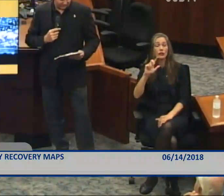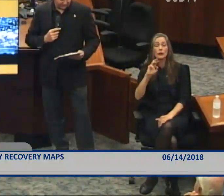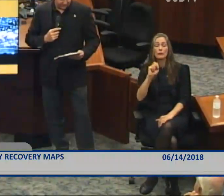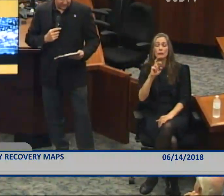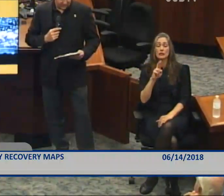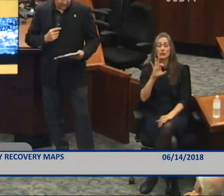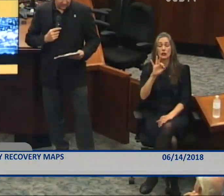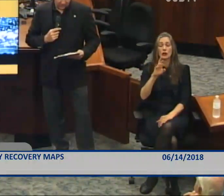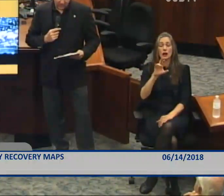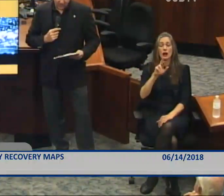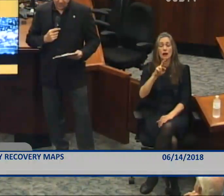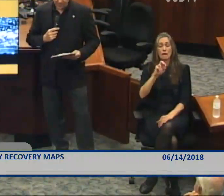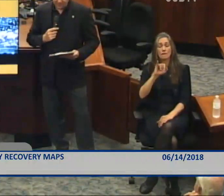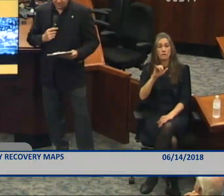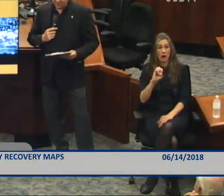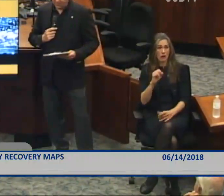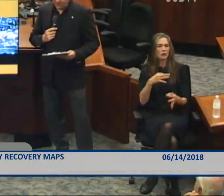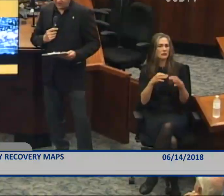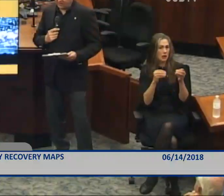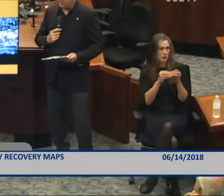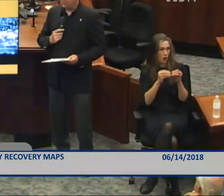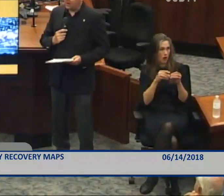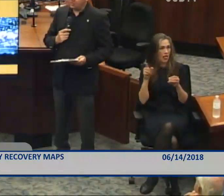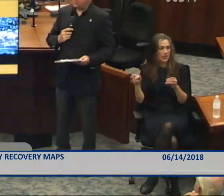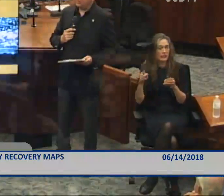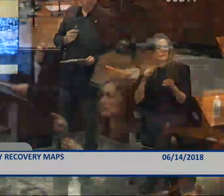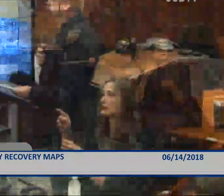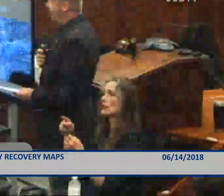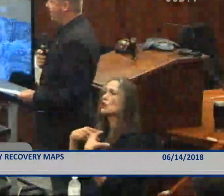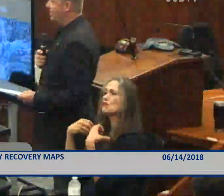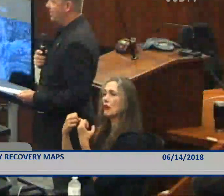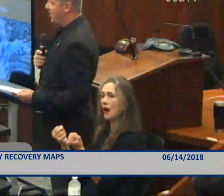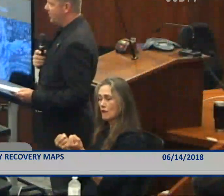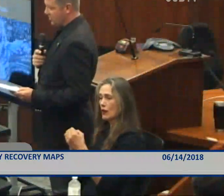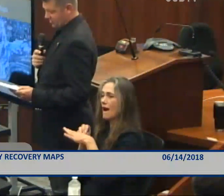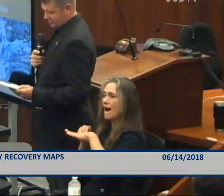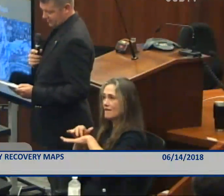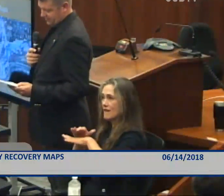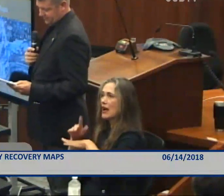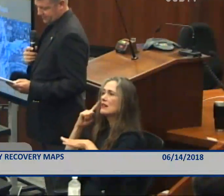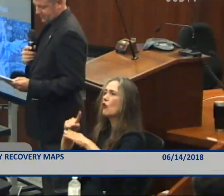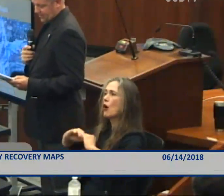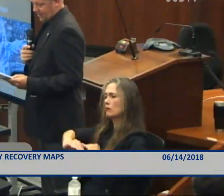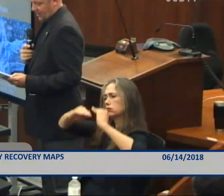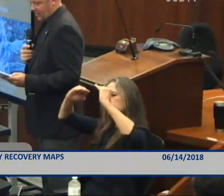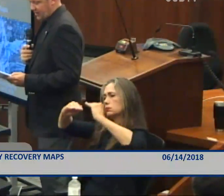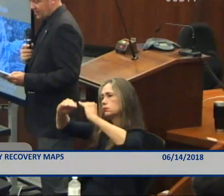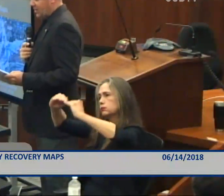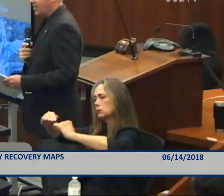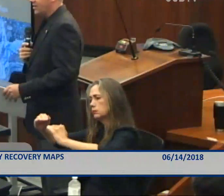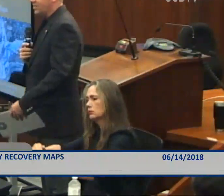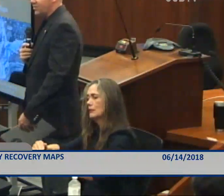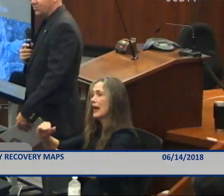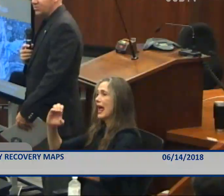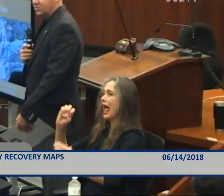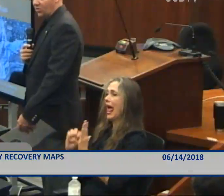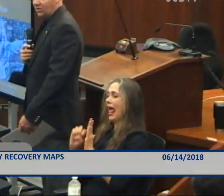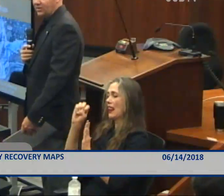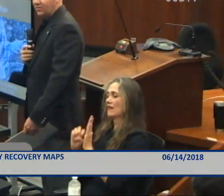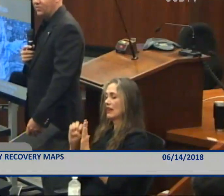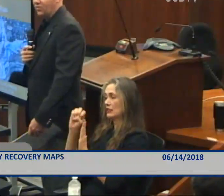well. This recovery mapping provides advisory flood elevations. And it is not going to be